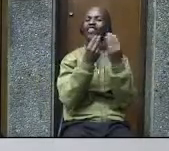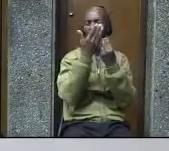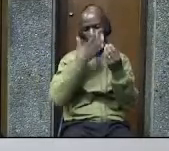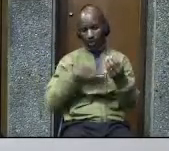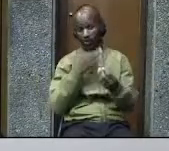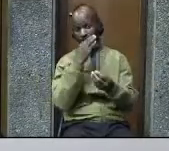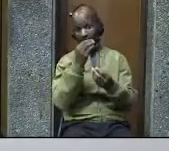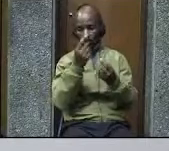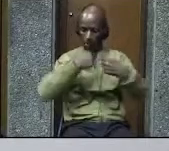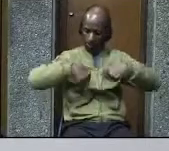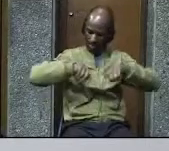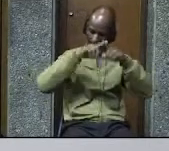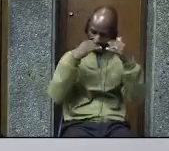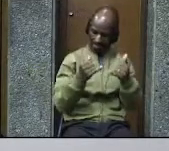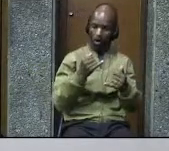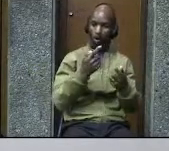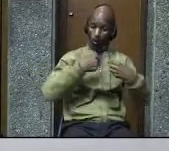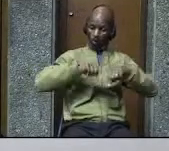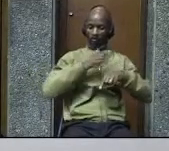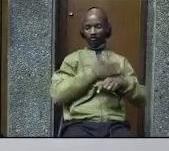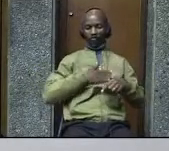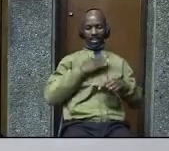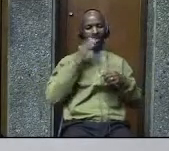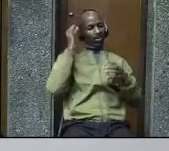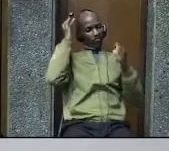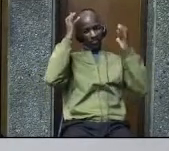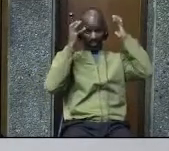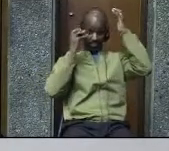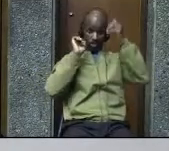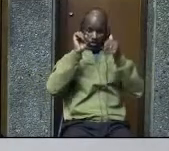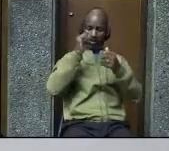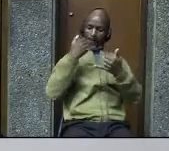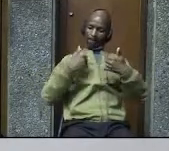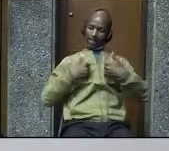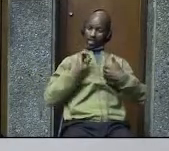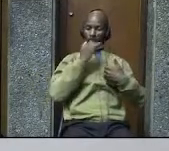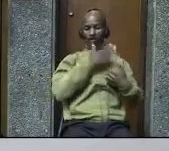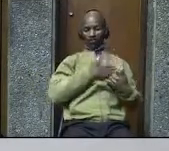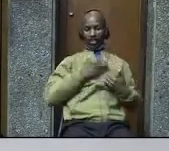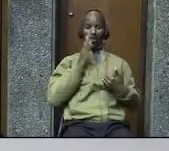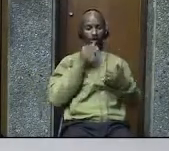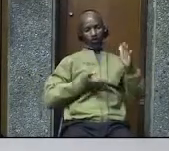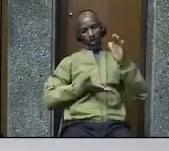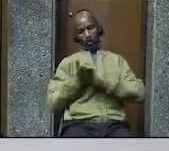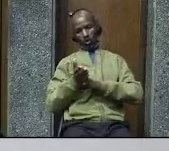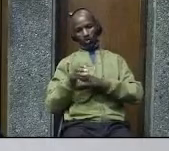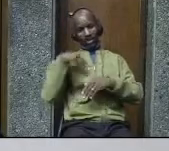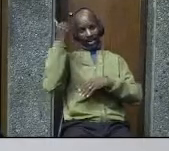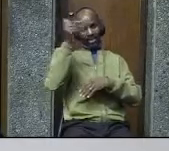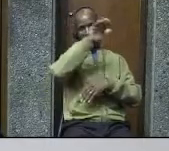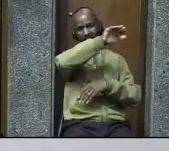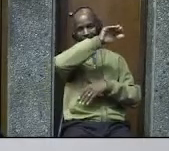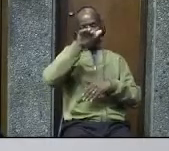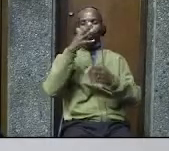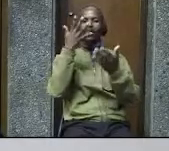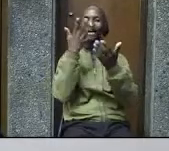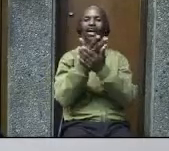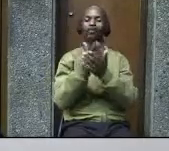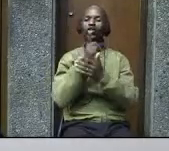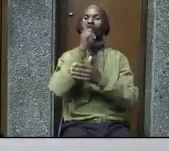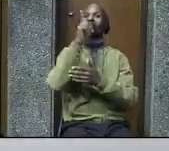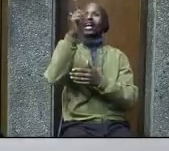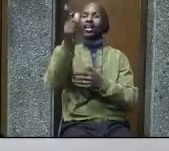to us. So we feel your frustrations, we feel your pain, so that when we go to the next level, we are able to tell